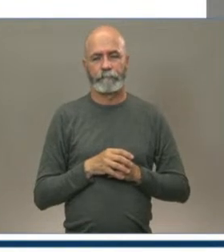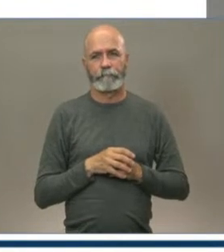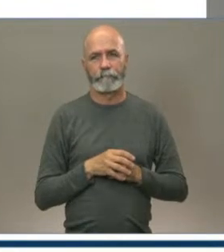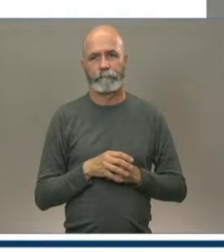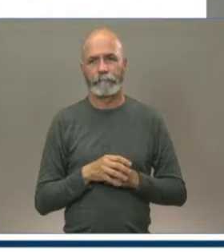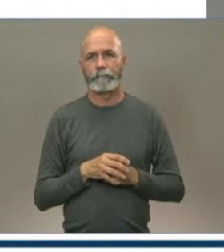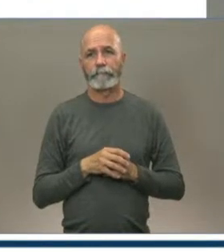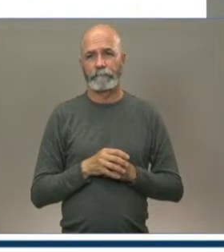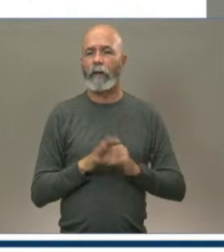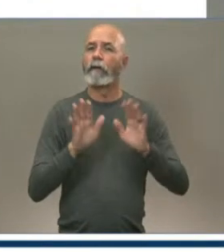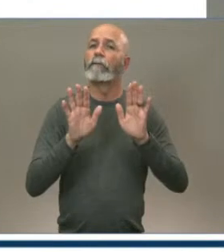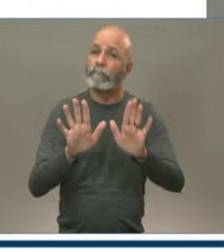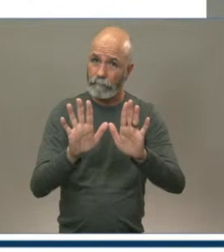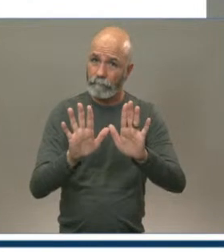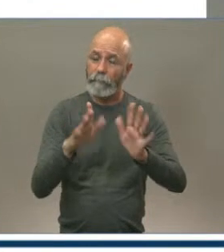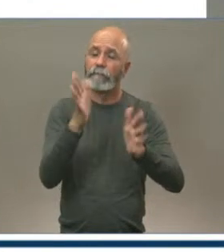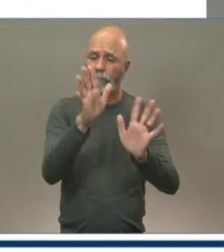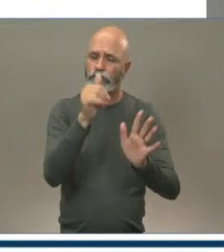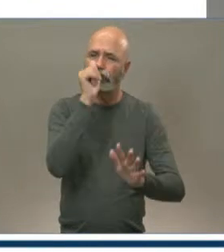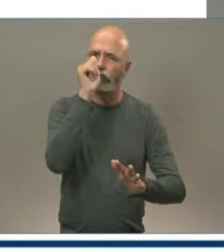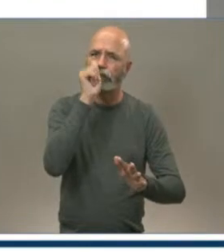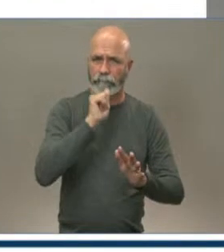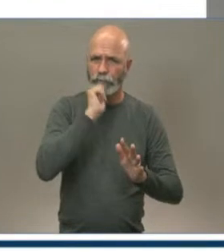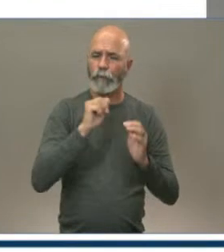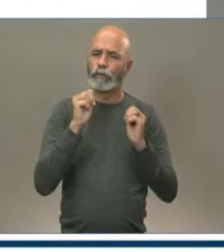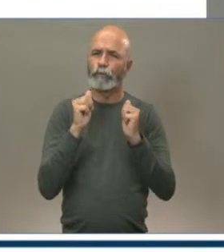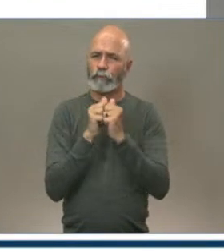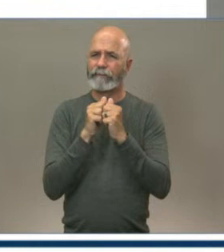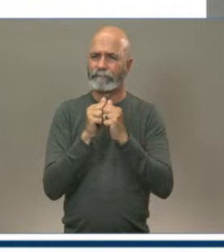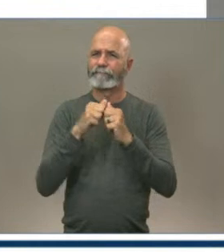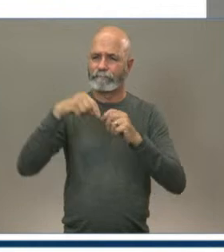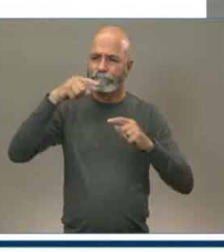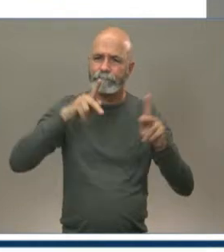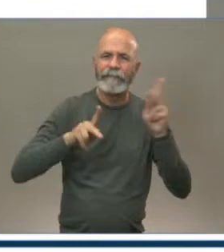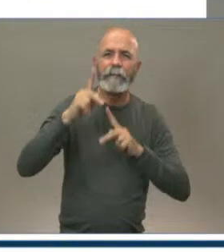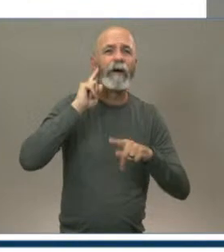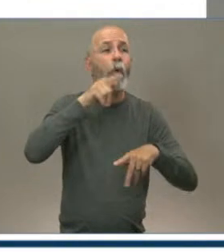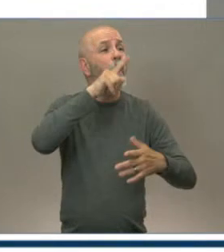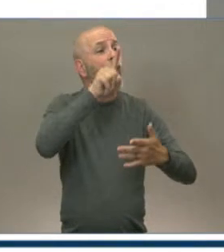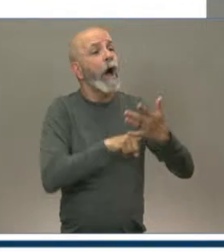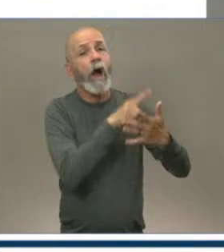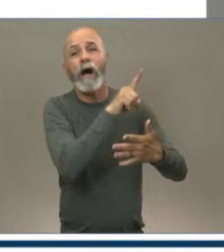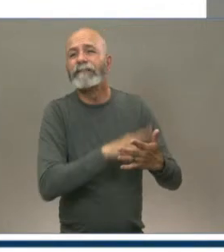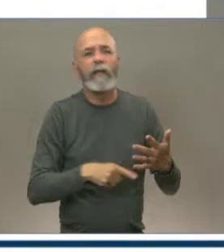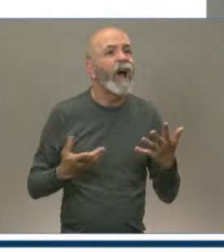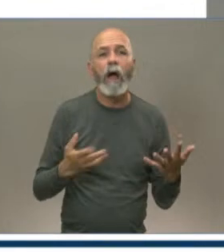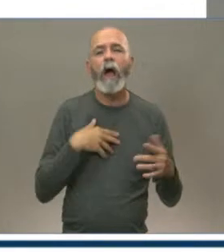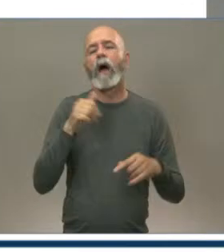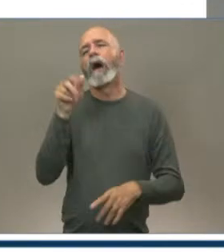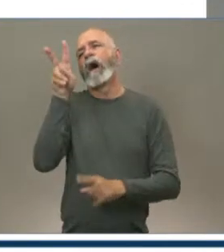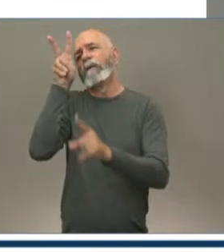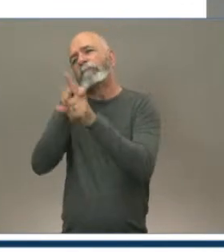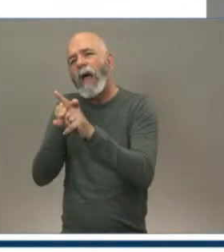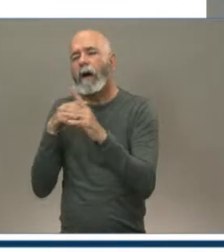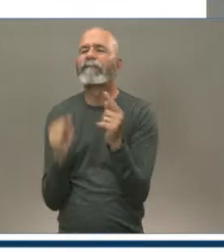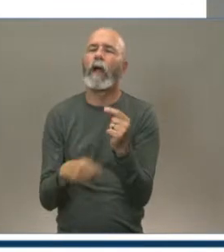for patience for those who will have their appointments canceled and then rebooked. You will get vaccinated